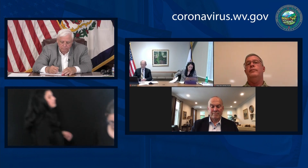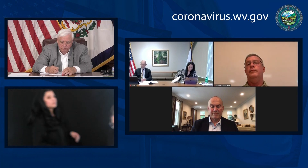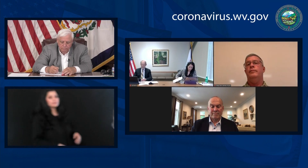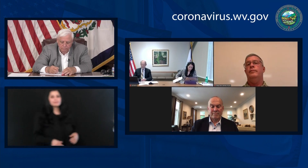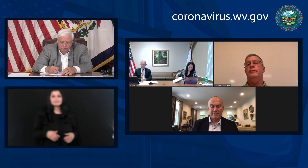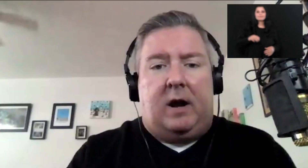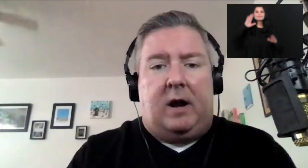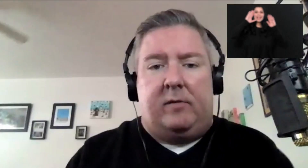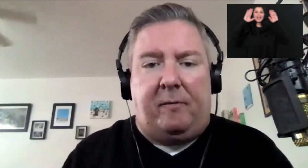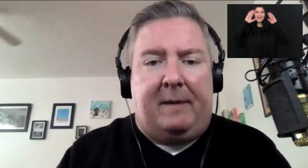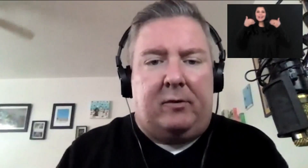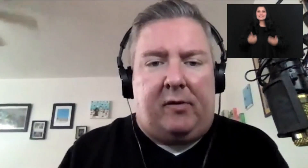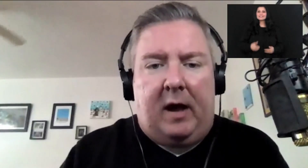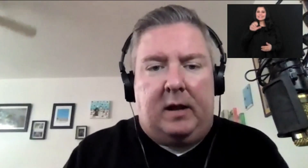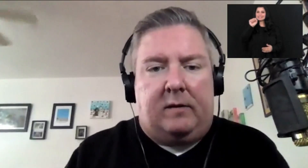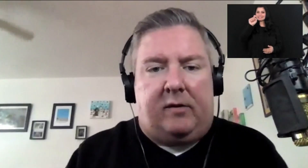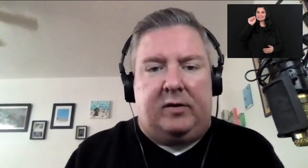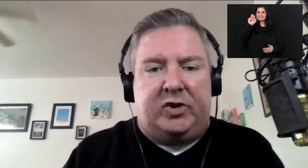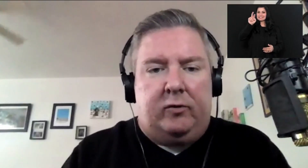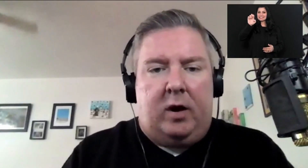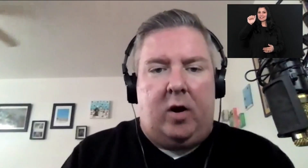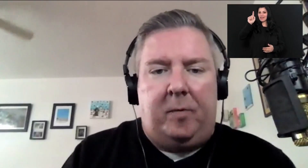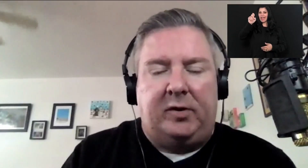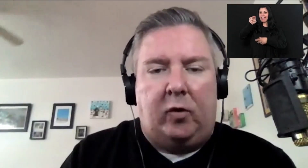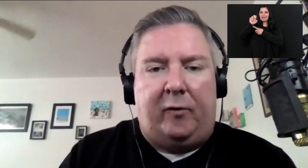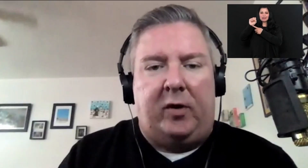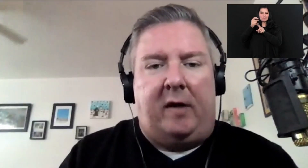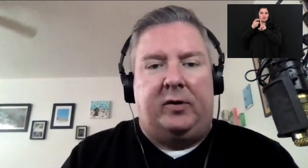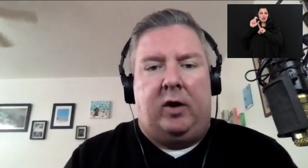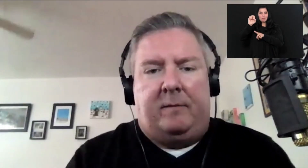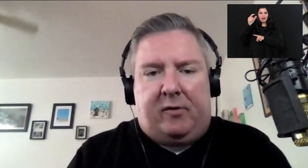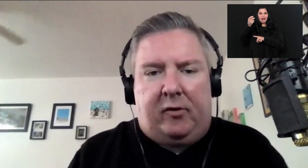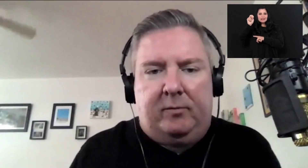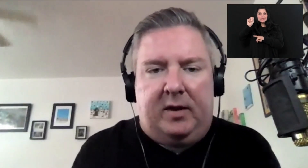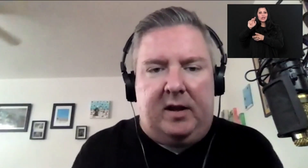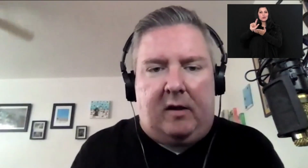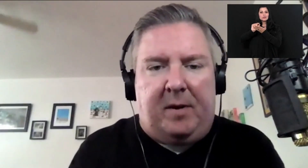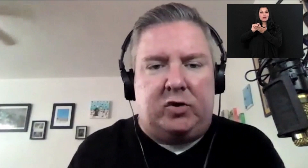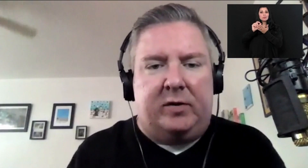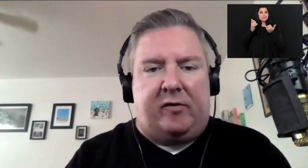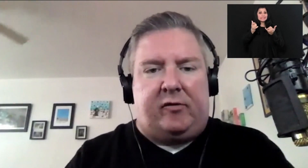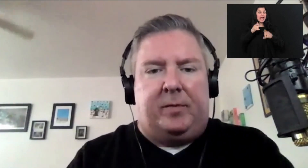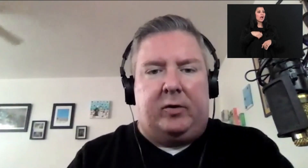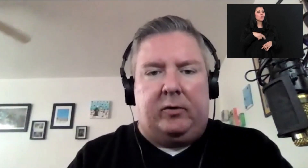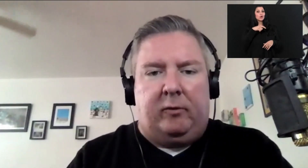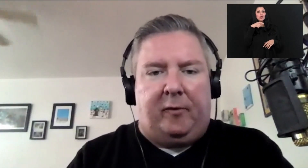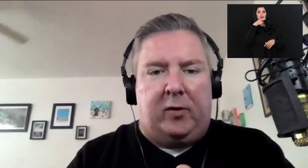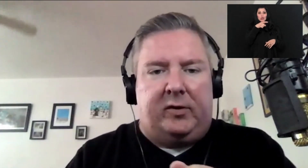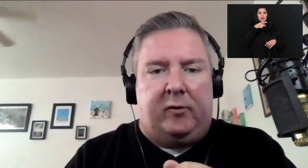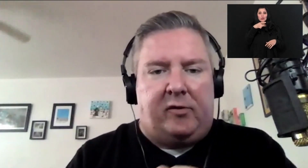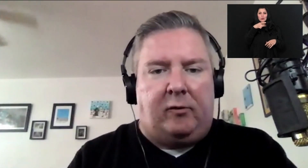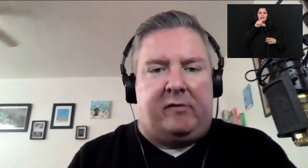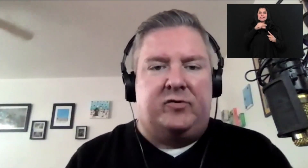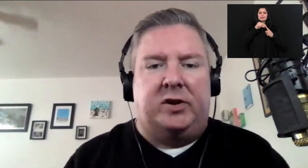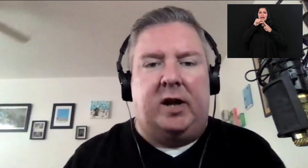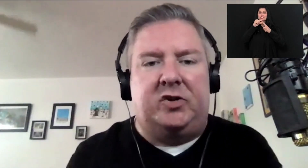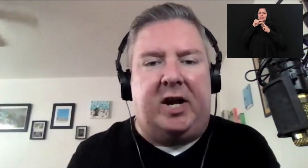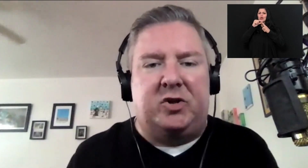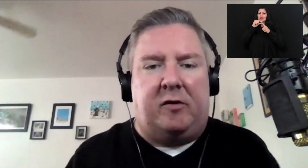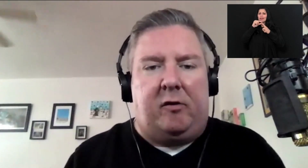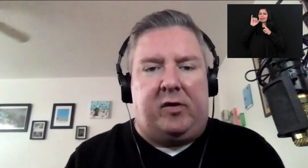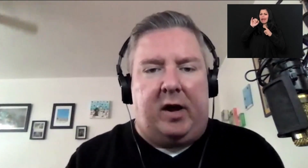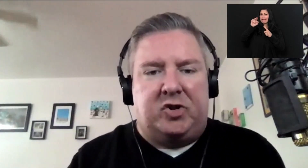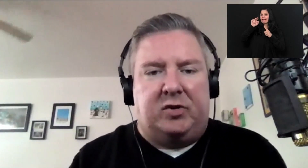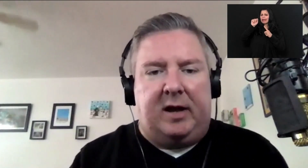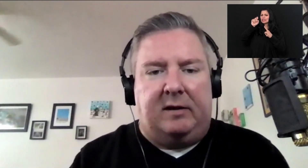This is Steve Adams of Ogden Newspapers. And since you opened the door for it, Governor, I presume the special interest group you're referring to is the West Virginia